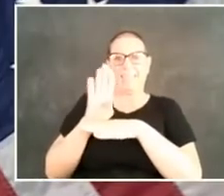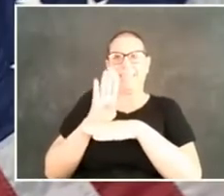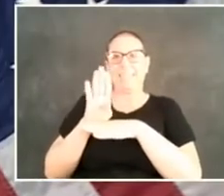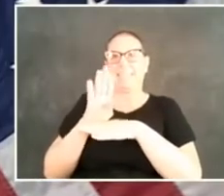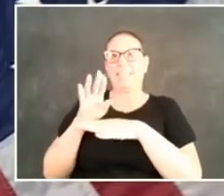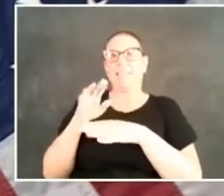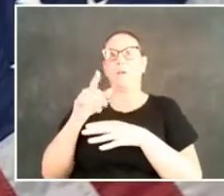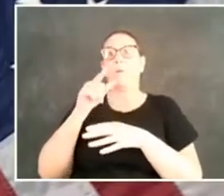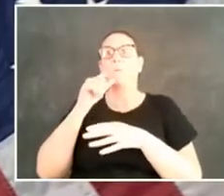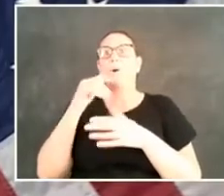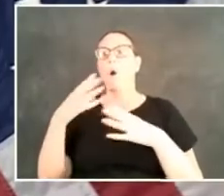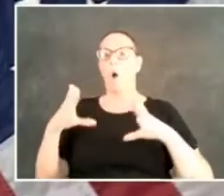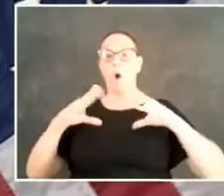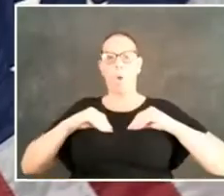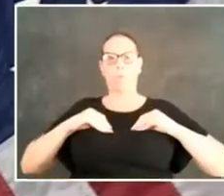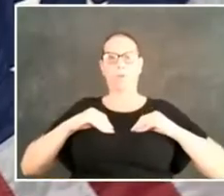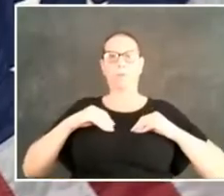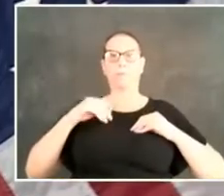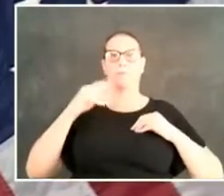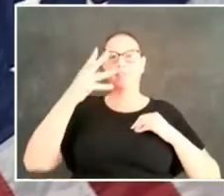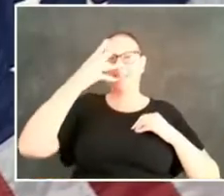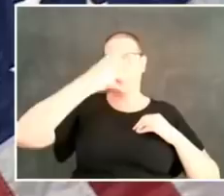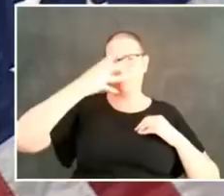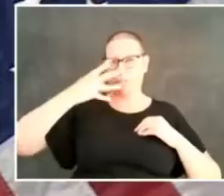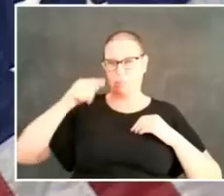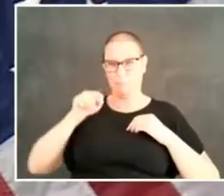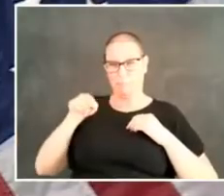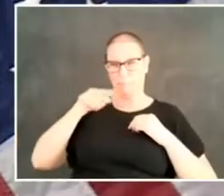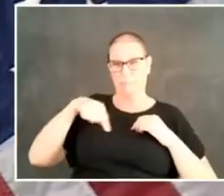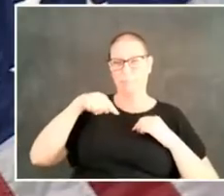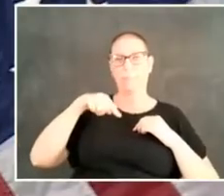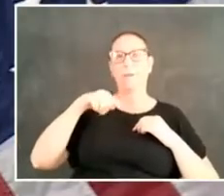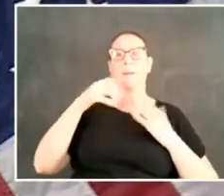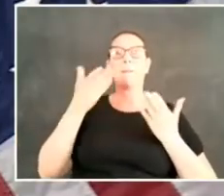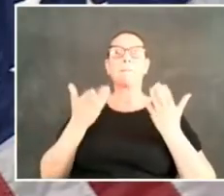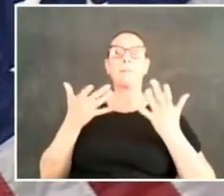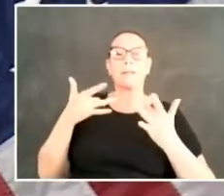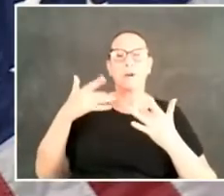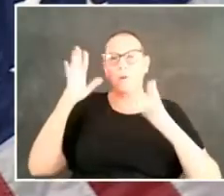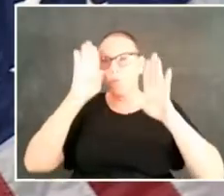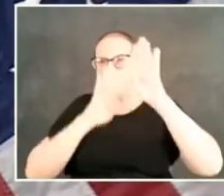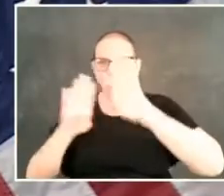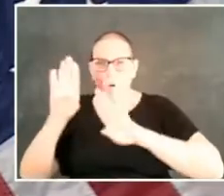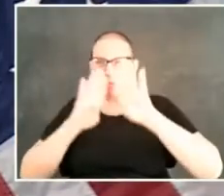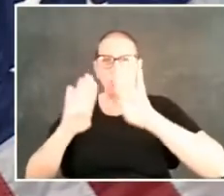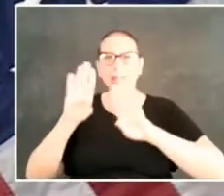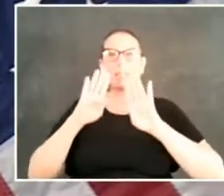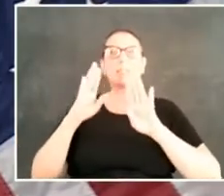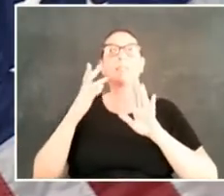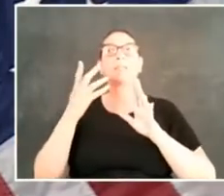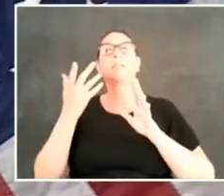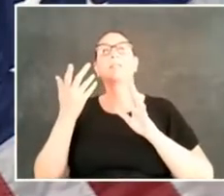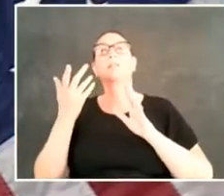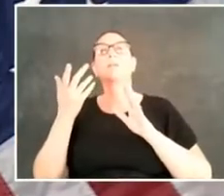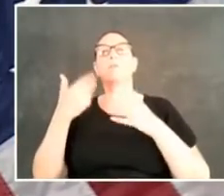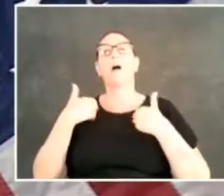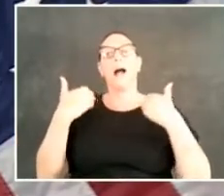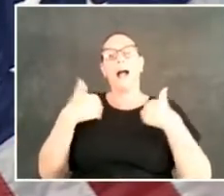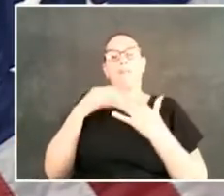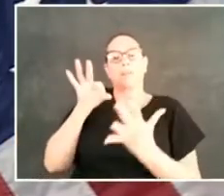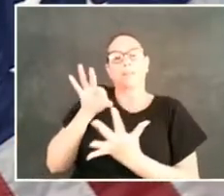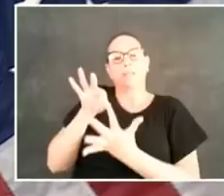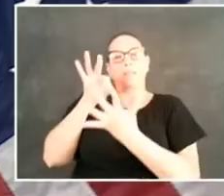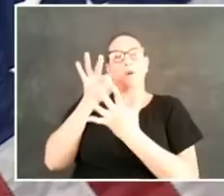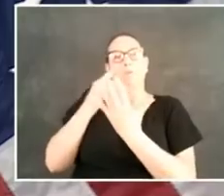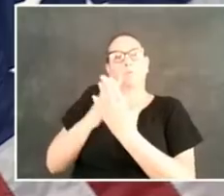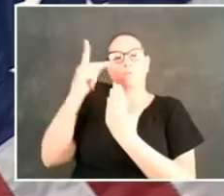they're trying to stay on their feet, there obviously are some special efforts that have been made to help undocumented folks, most notably by the